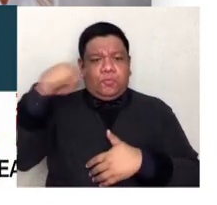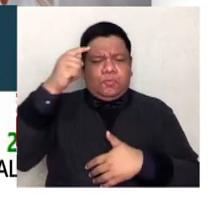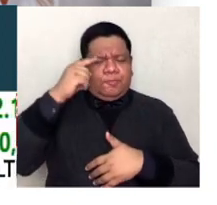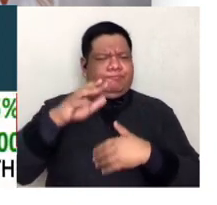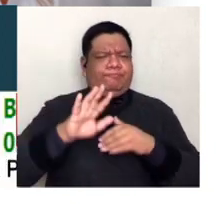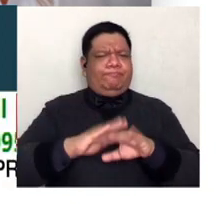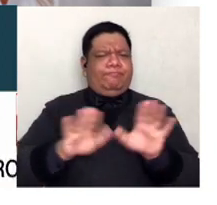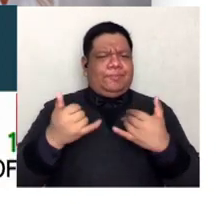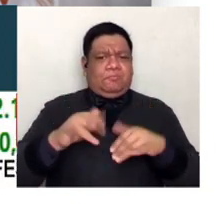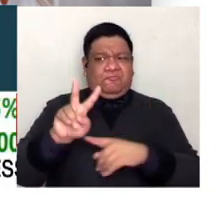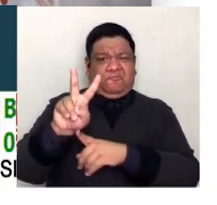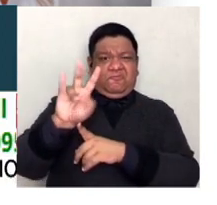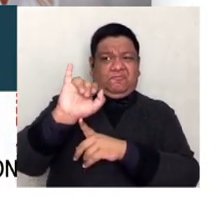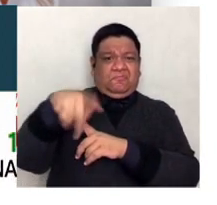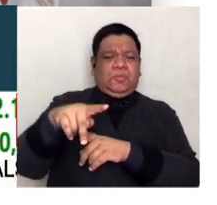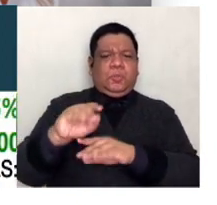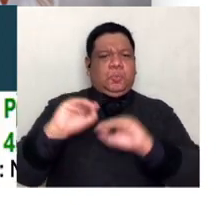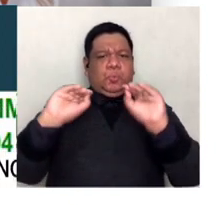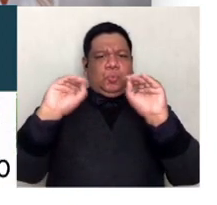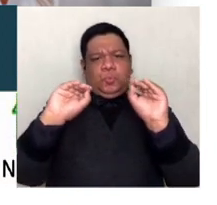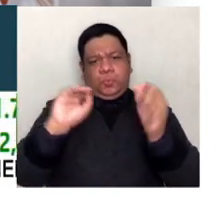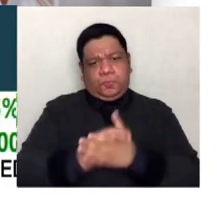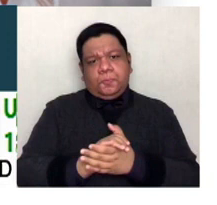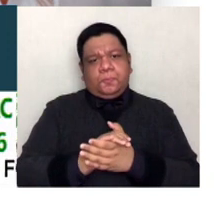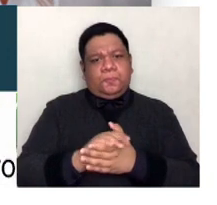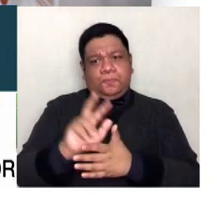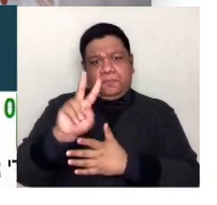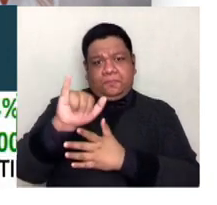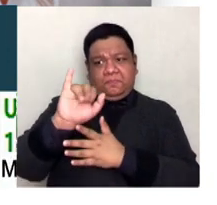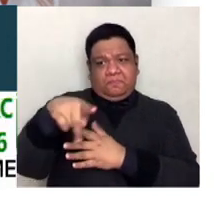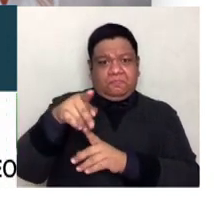VIP person. No VIP treatment